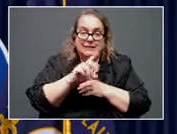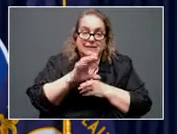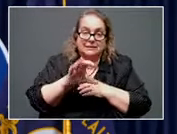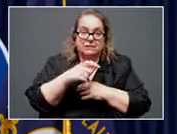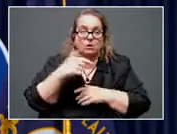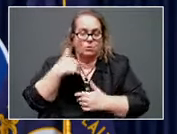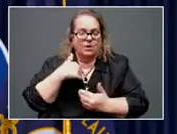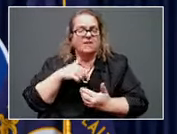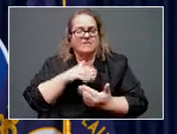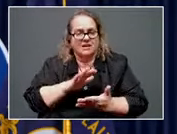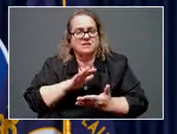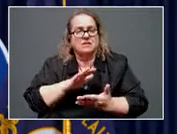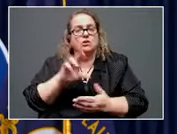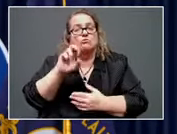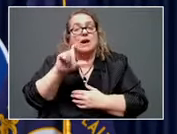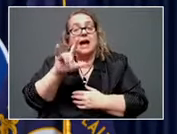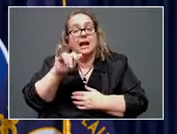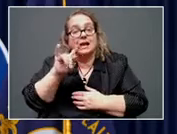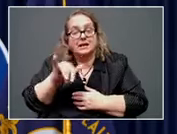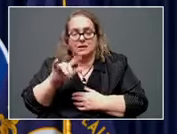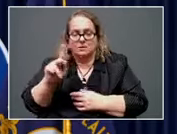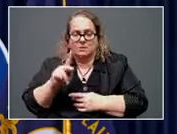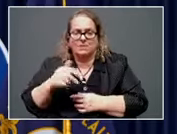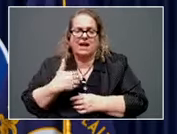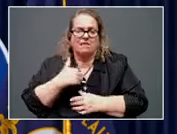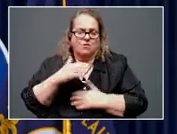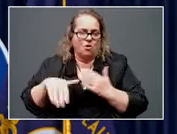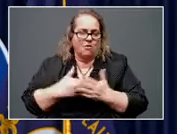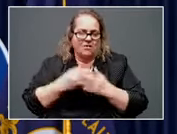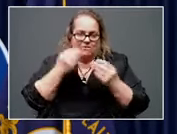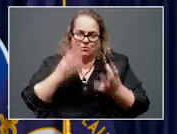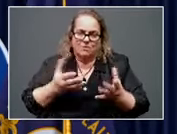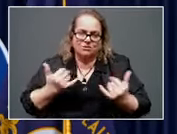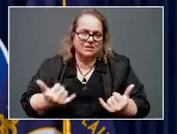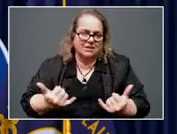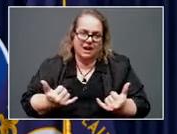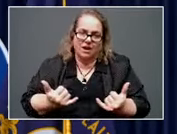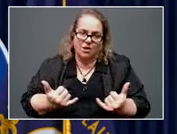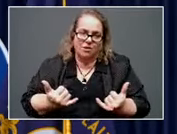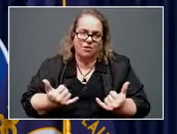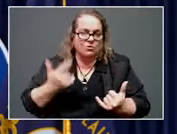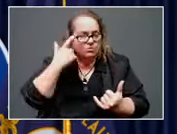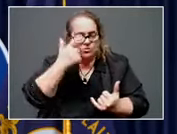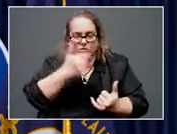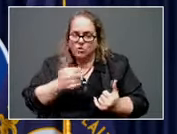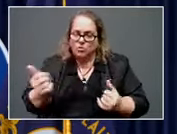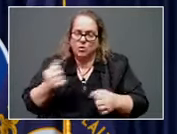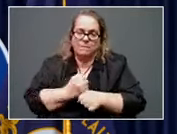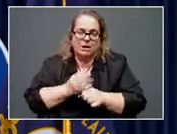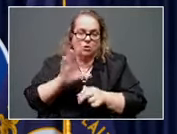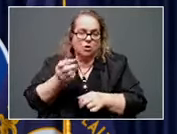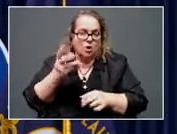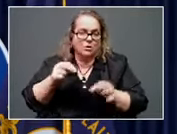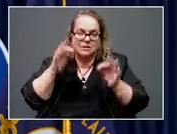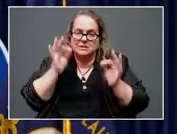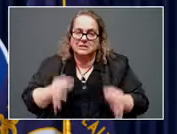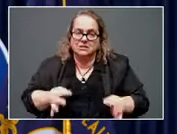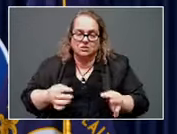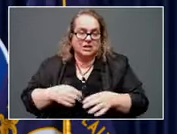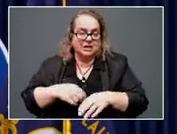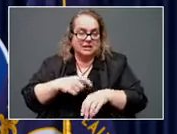a reality where people have all that information now in a time when our numbers are